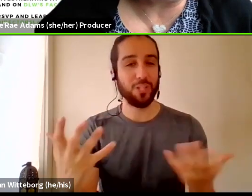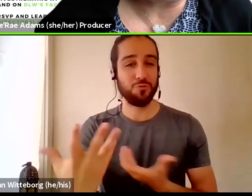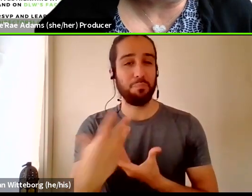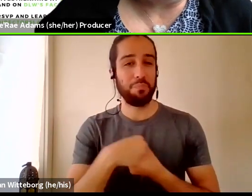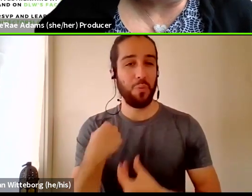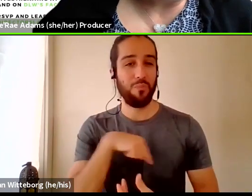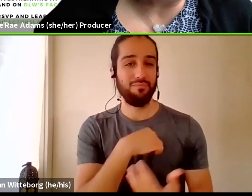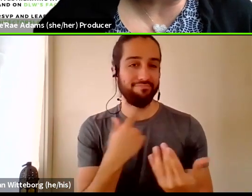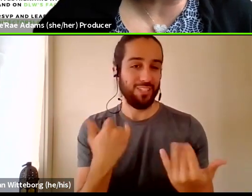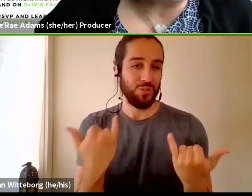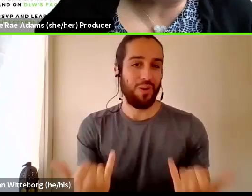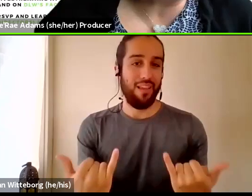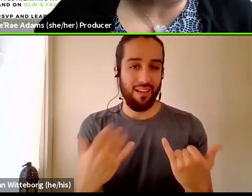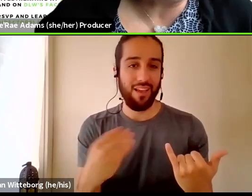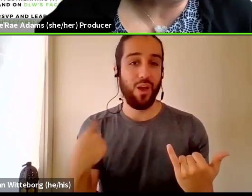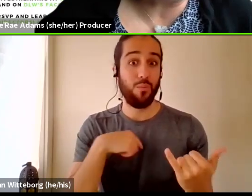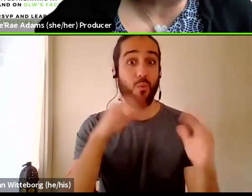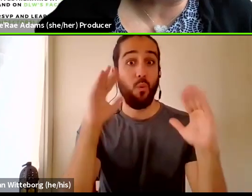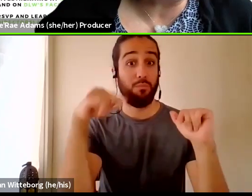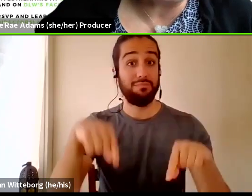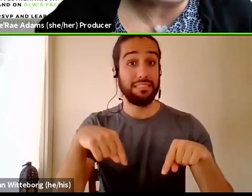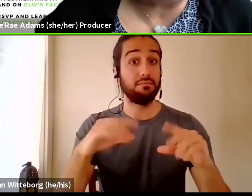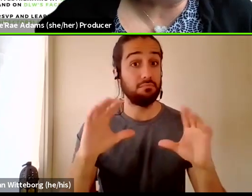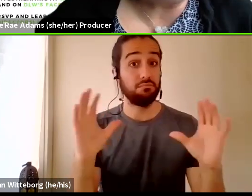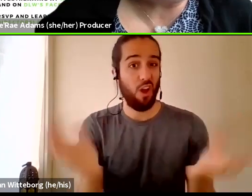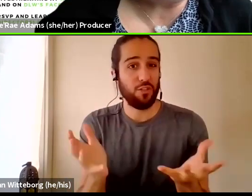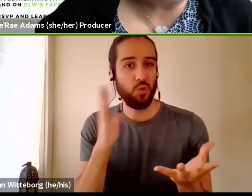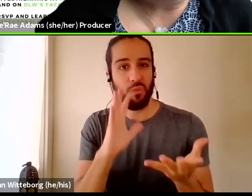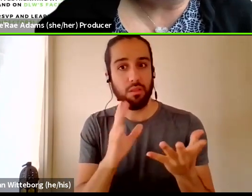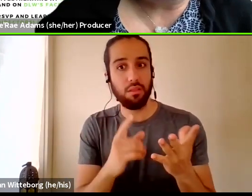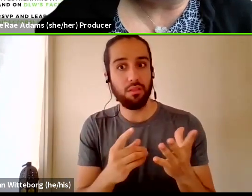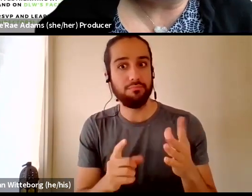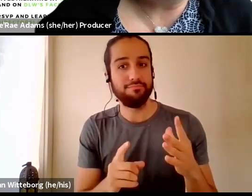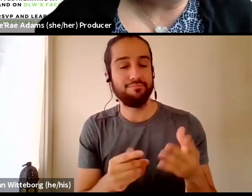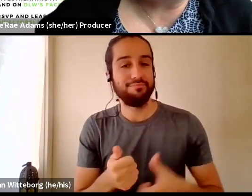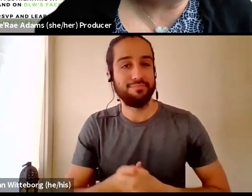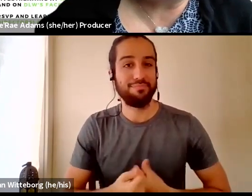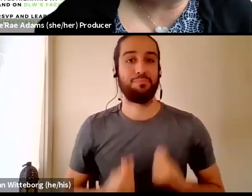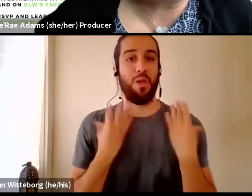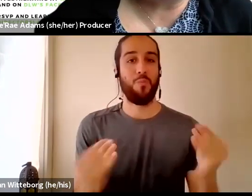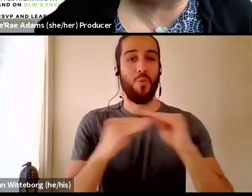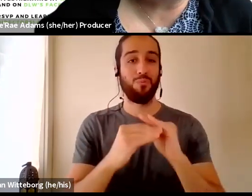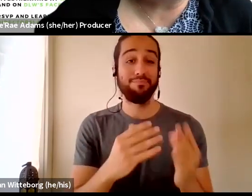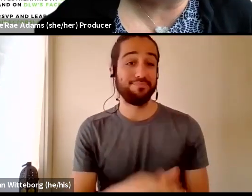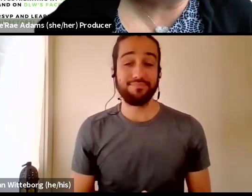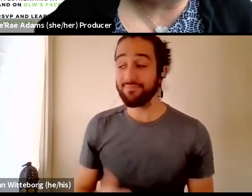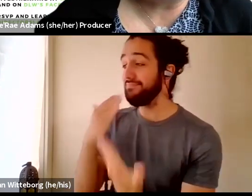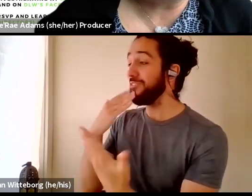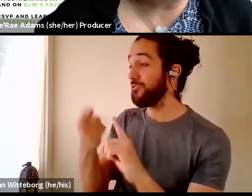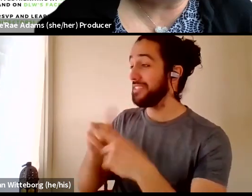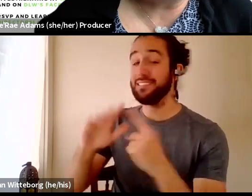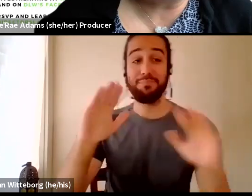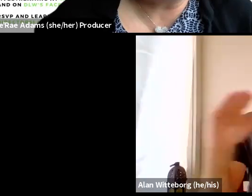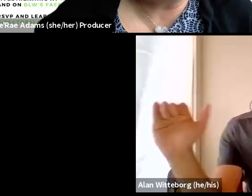today. We hope this conversation sparks more. Thanks, friends. Bye.